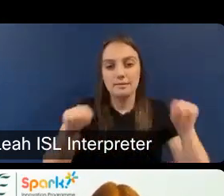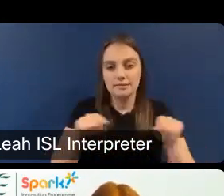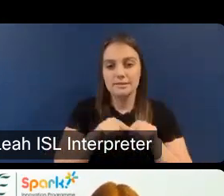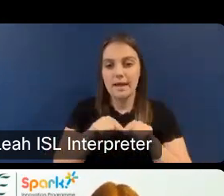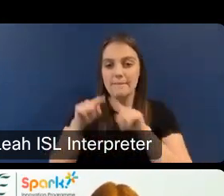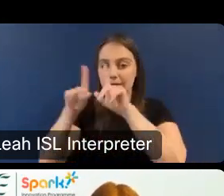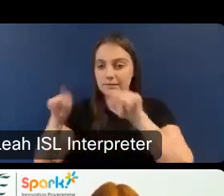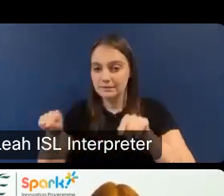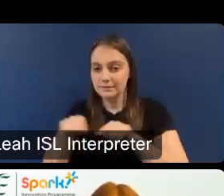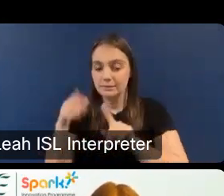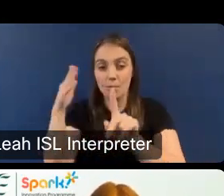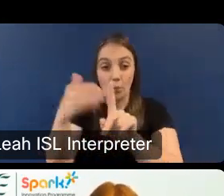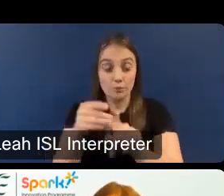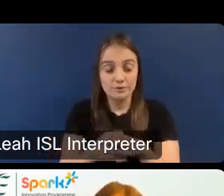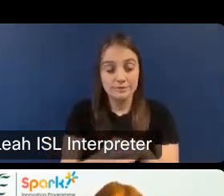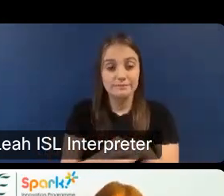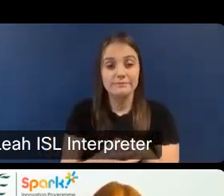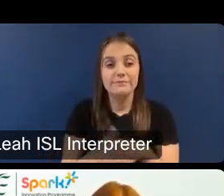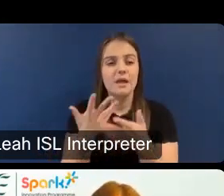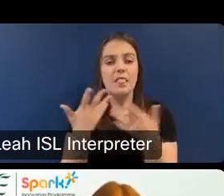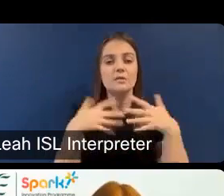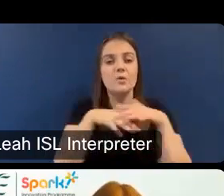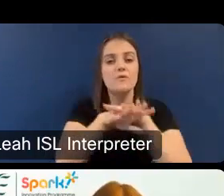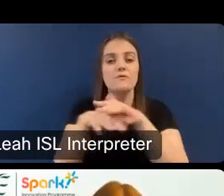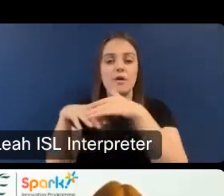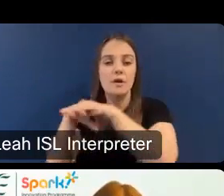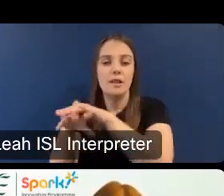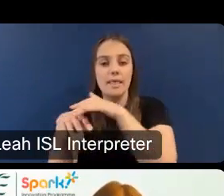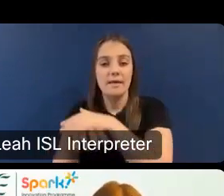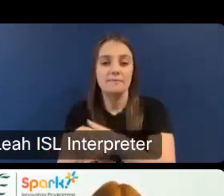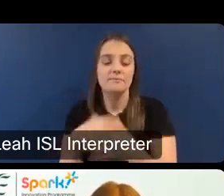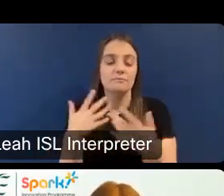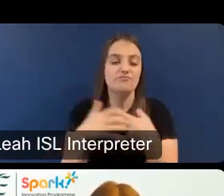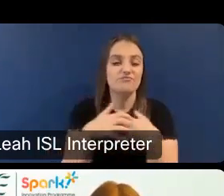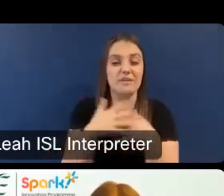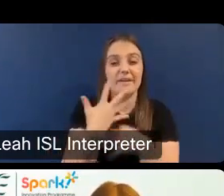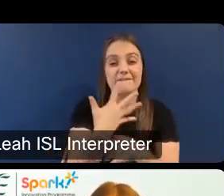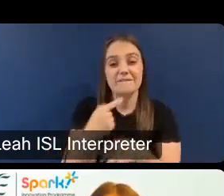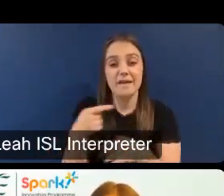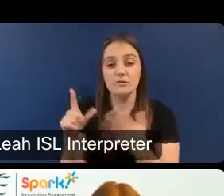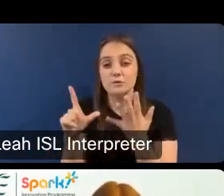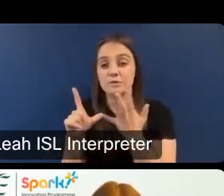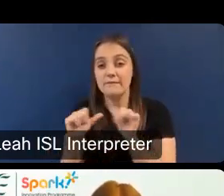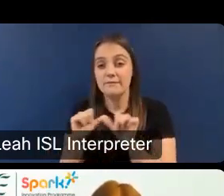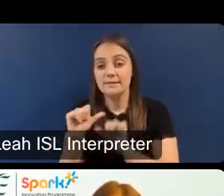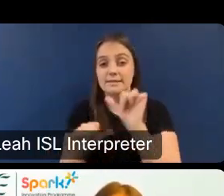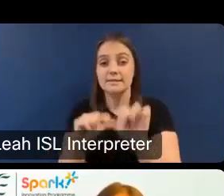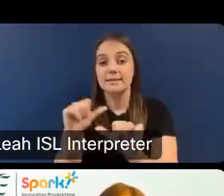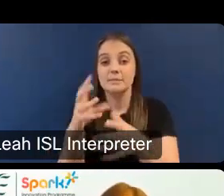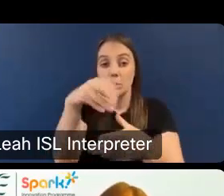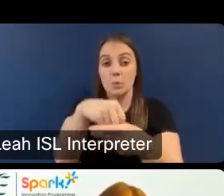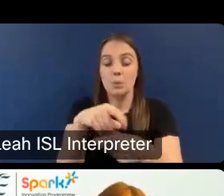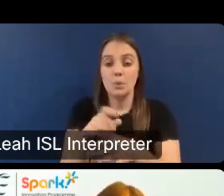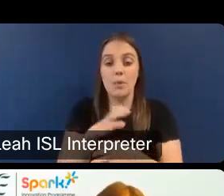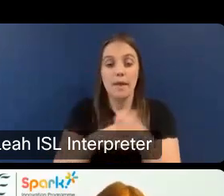of overlap with that kind of classic 5 to 7 steps of the design process, which starts with empathy, and